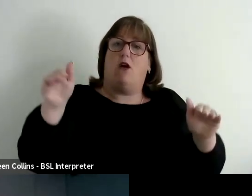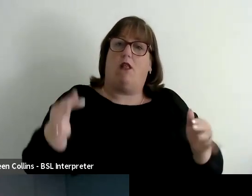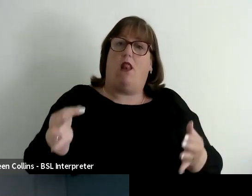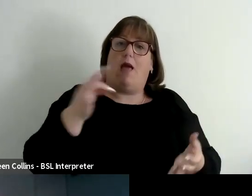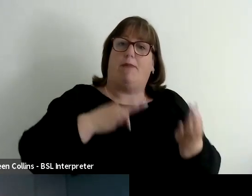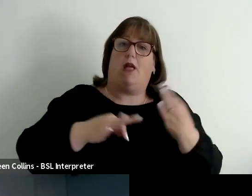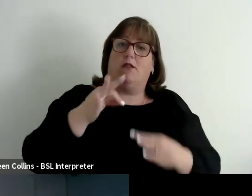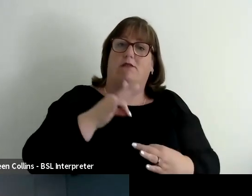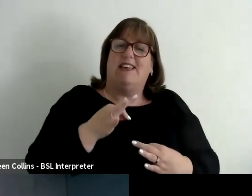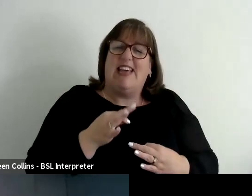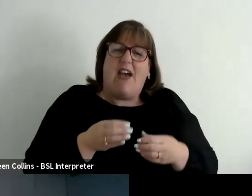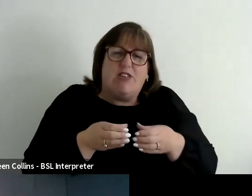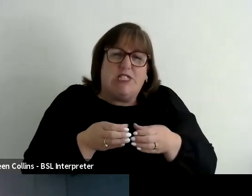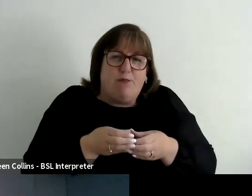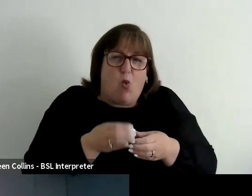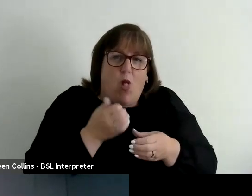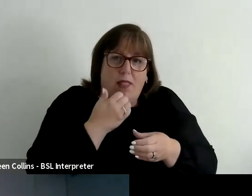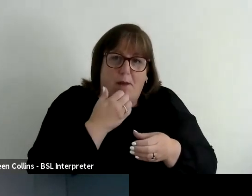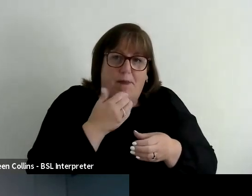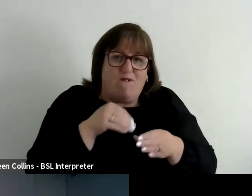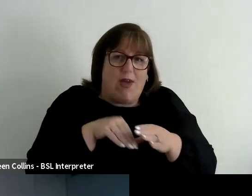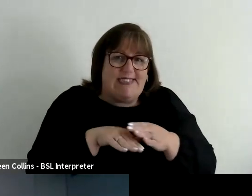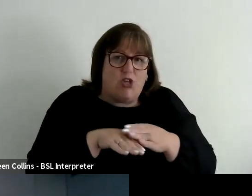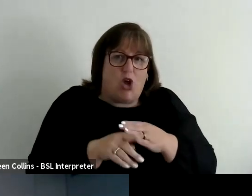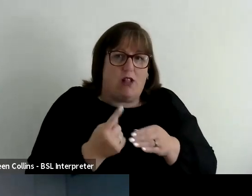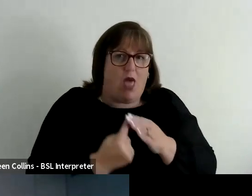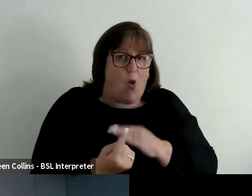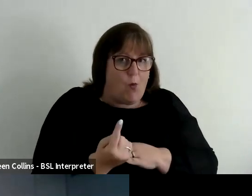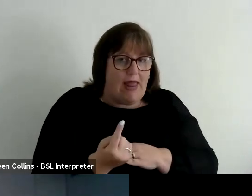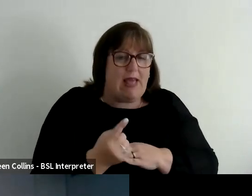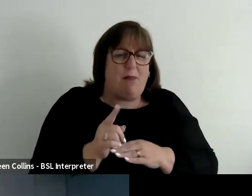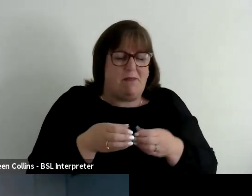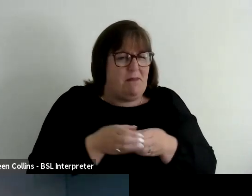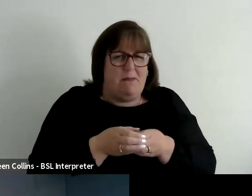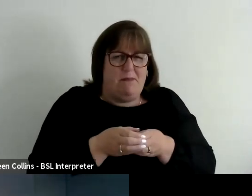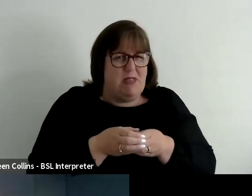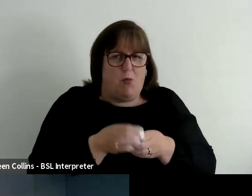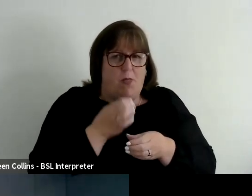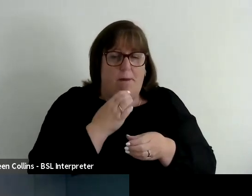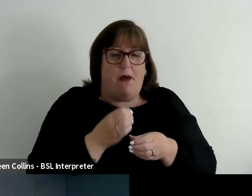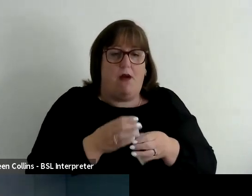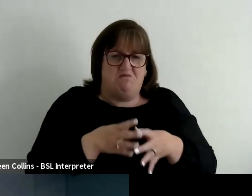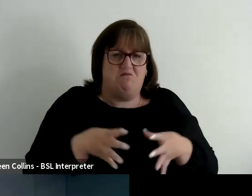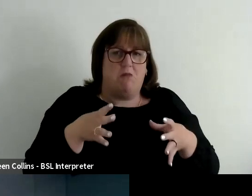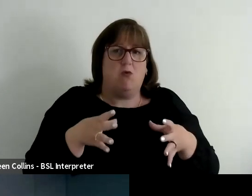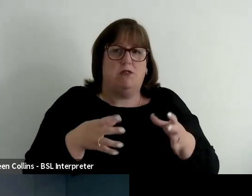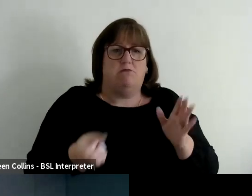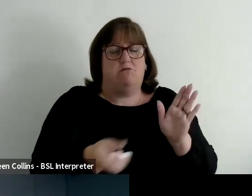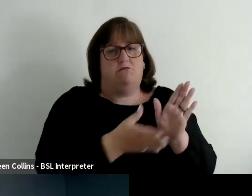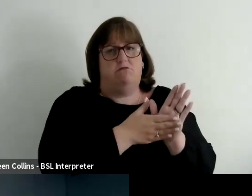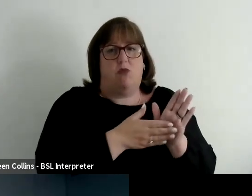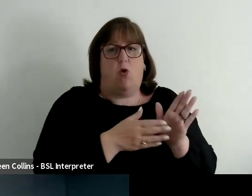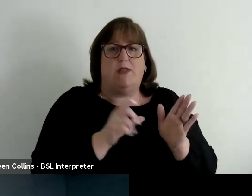internal hires only, but that's really the minority. So everything's advertised on the Channel 4 Careers